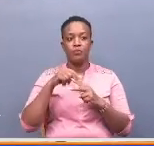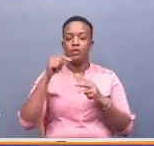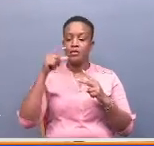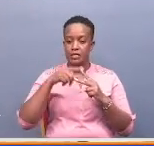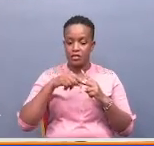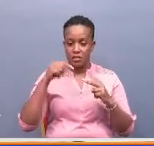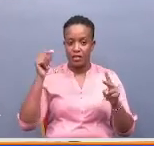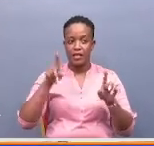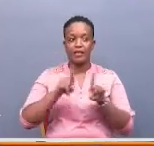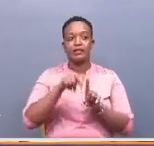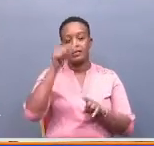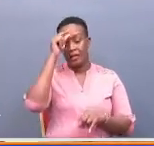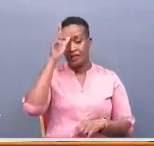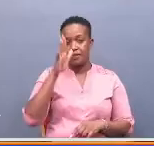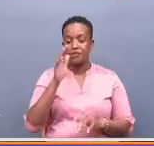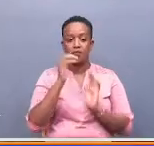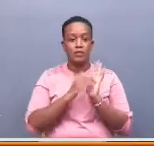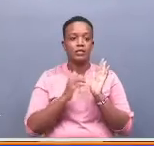County.